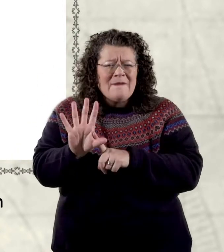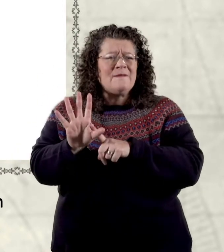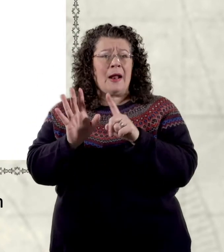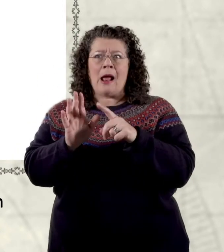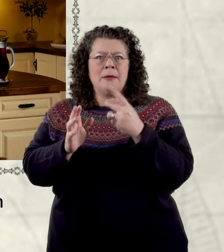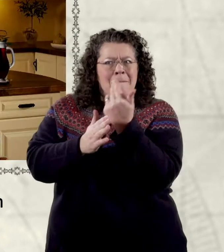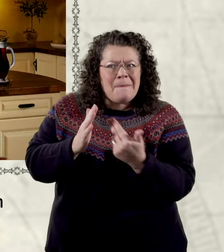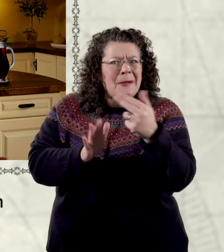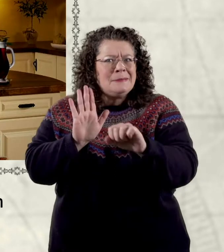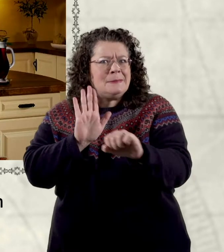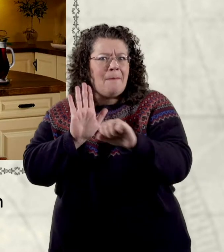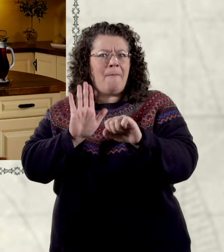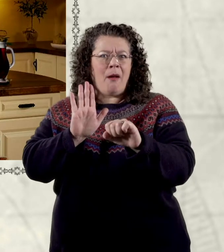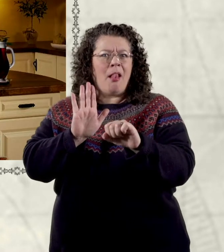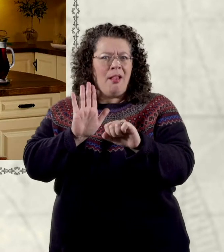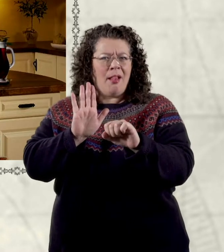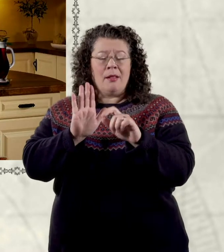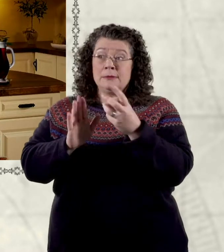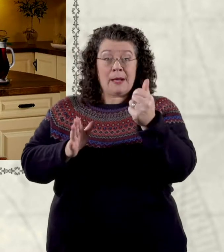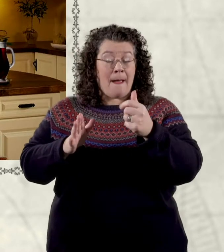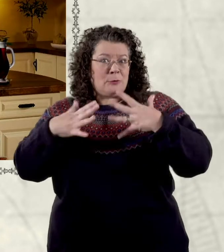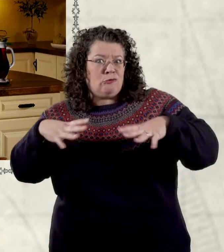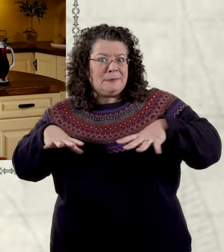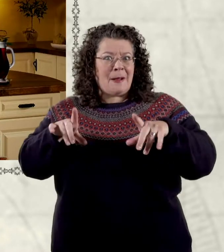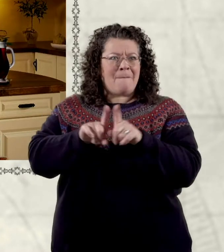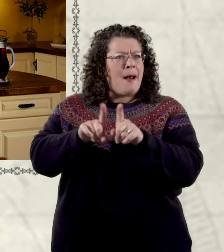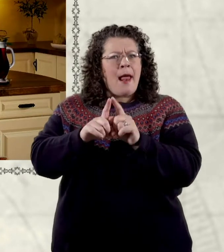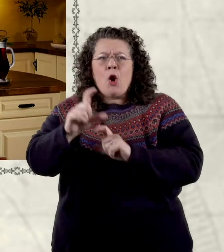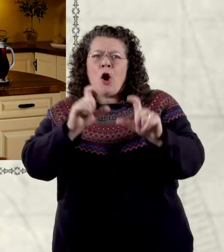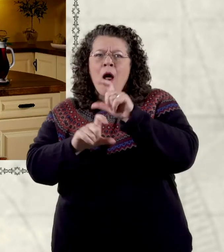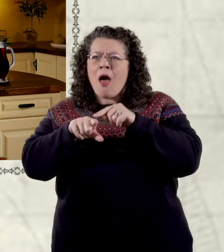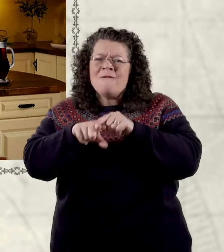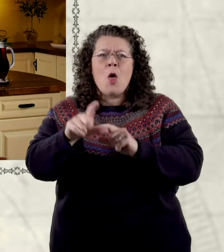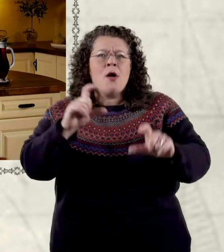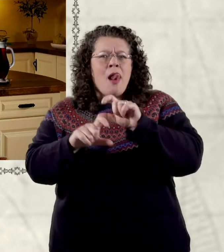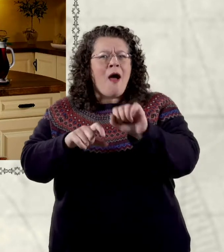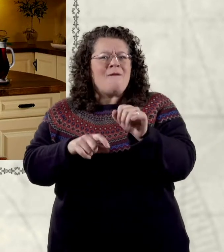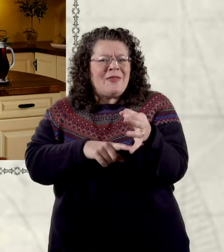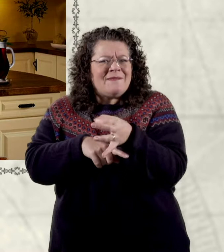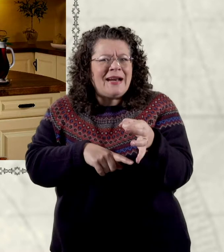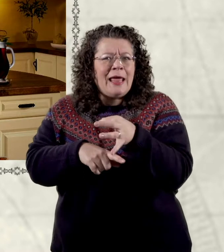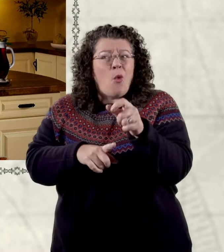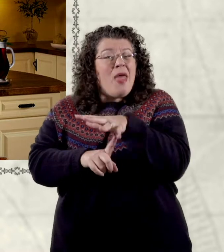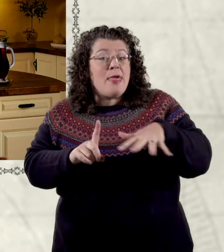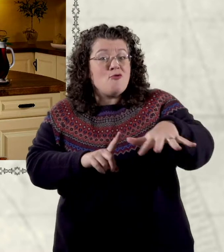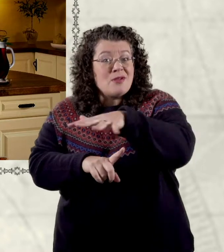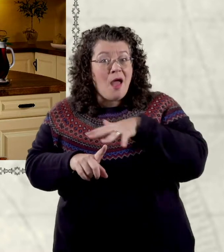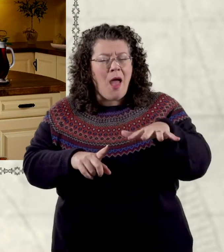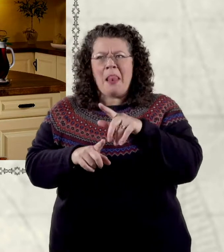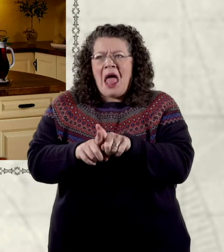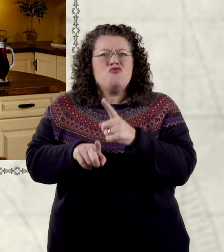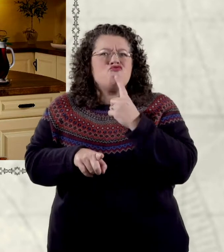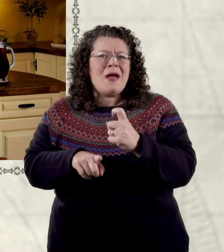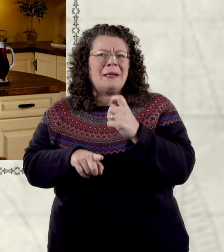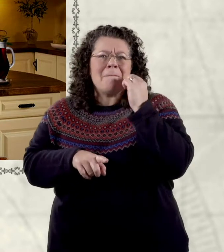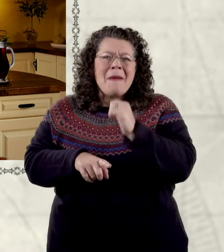and painted symbols. And some would even dress her up in the colours of their village or area, for example,